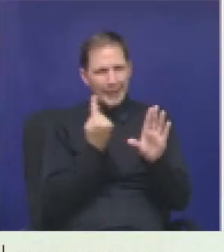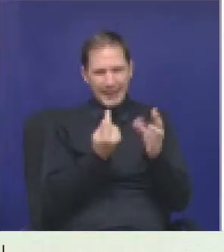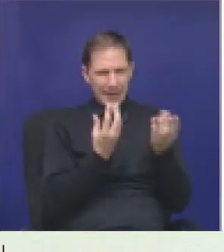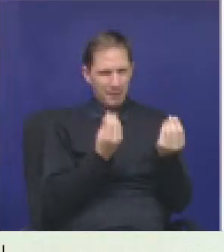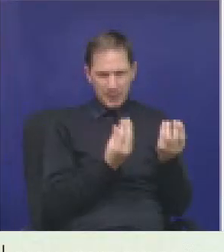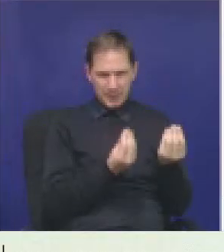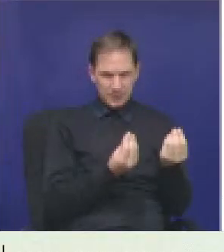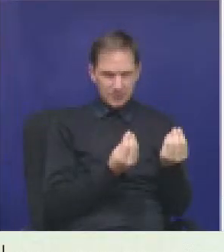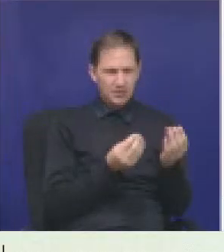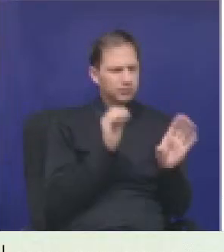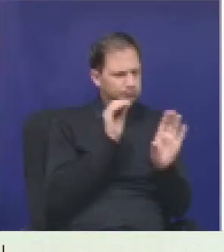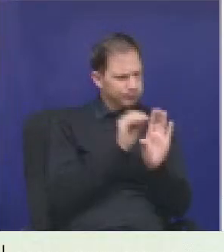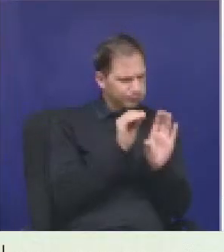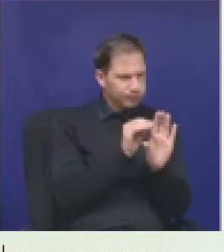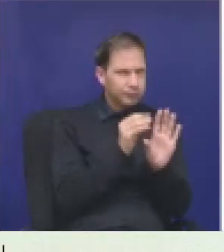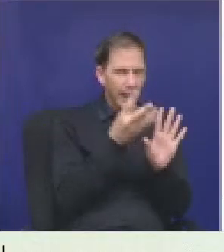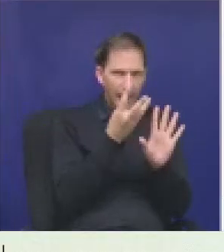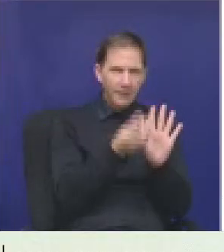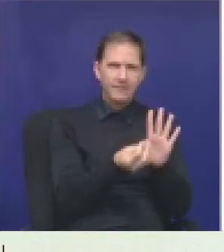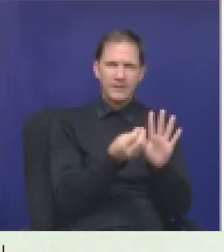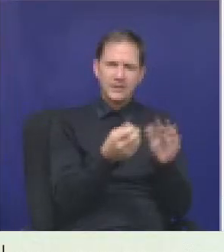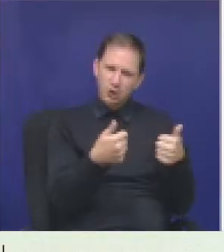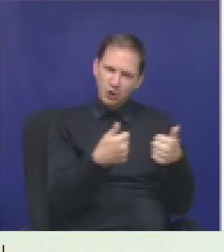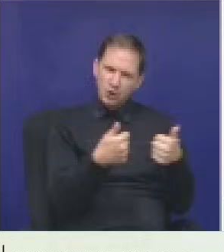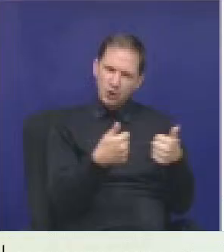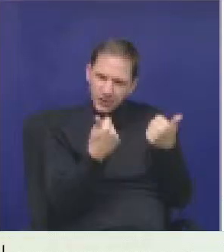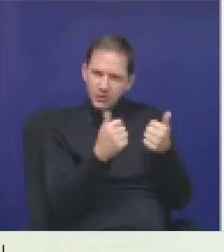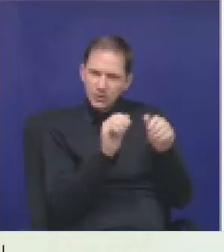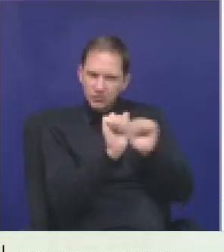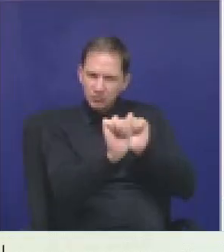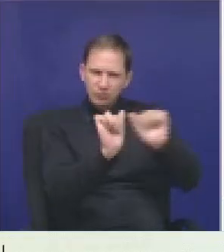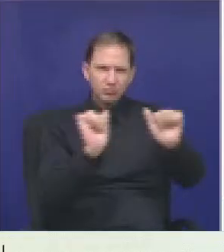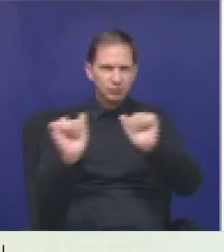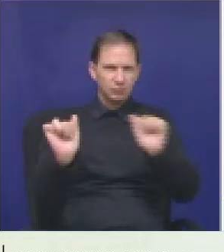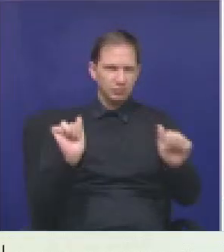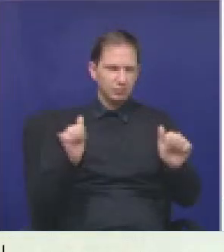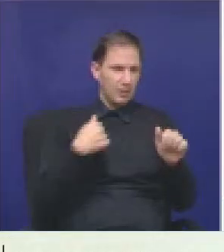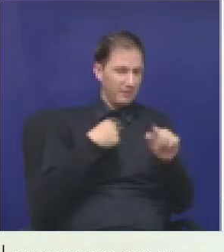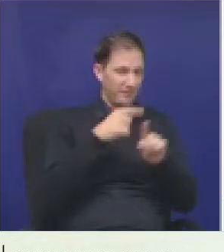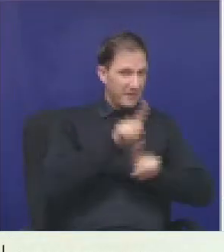struggles, our progress, and even in some instances, our failures as well.